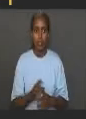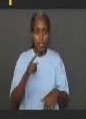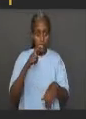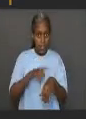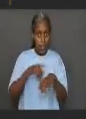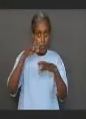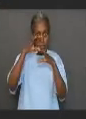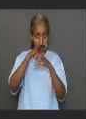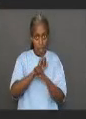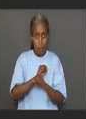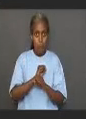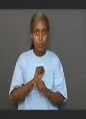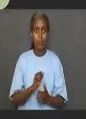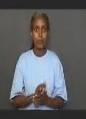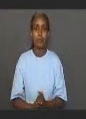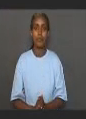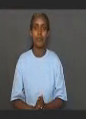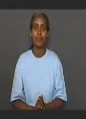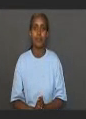Time's up.